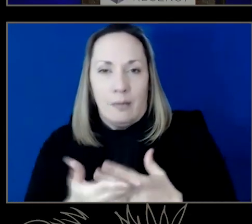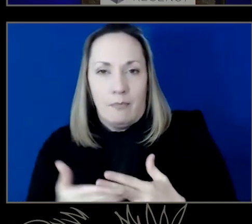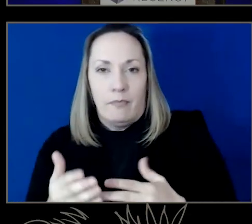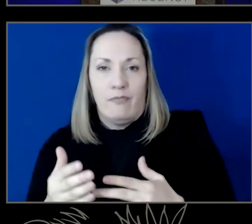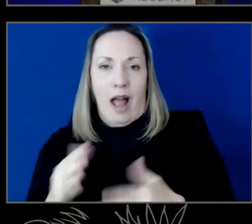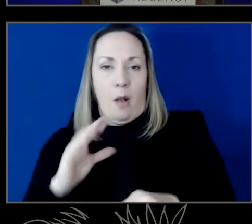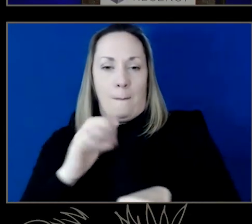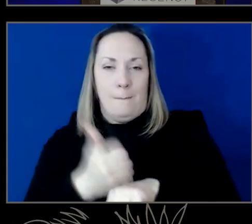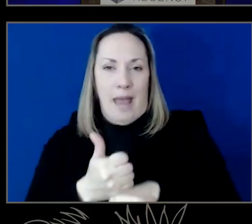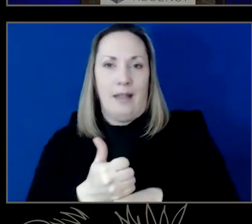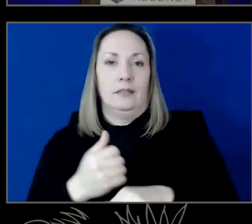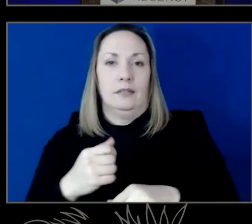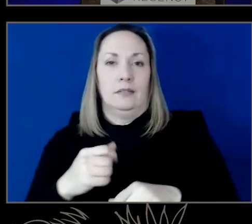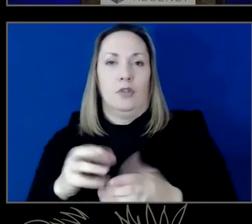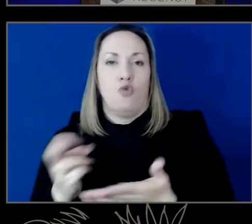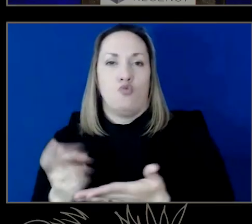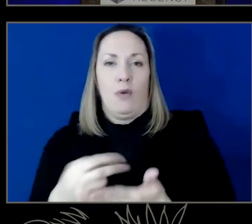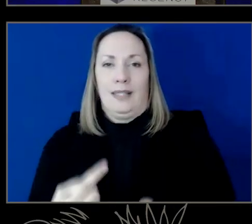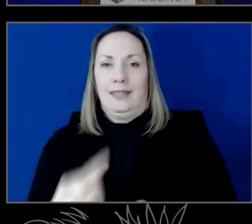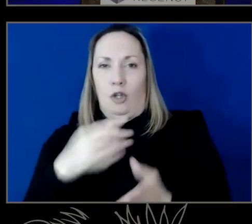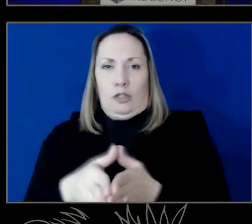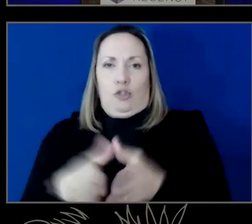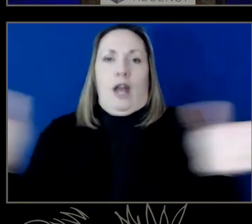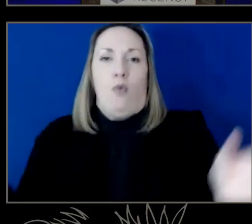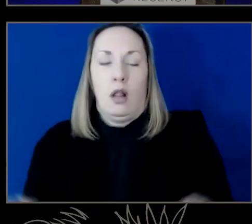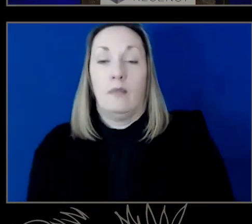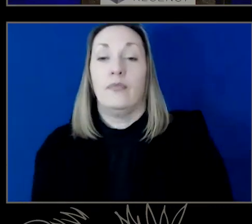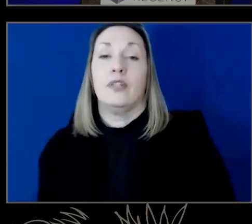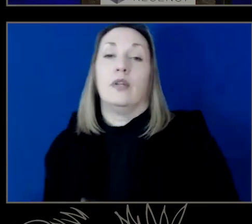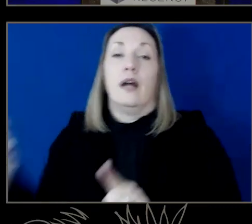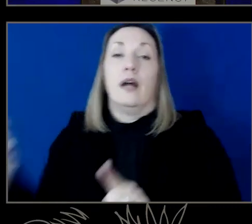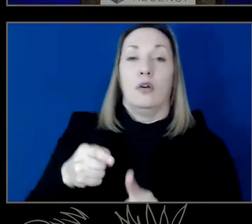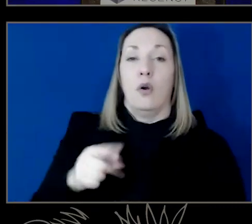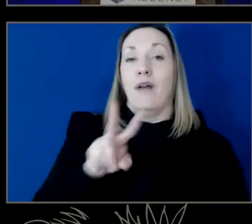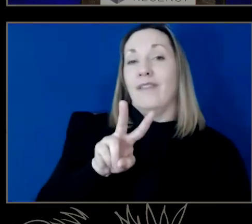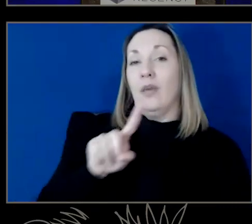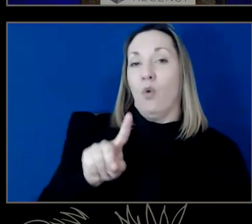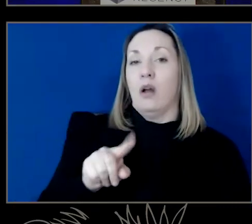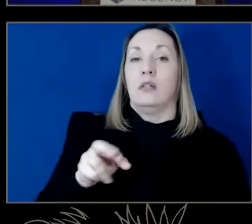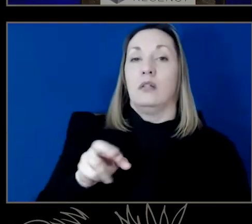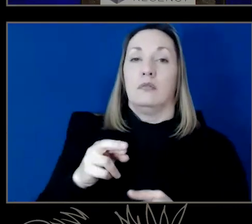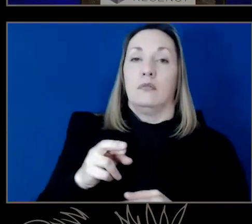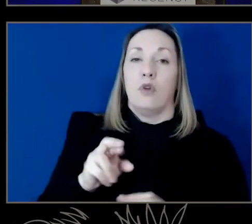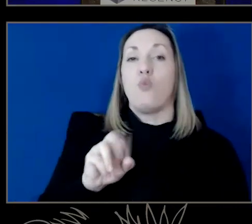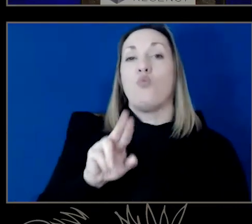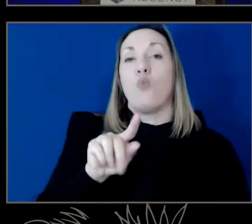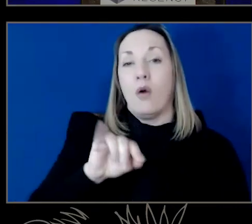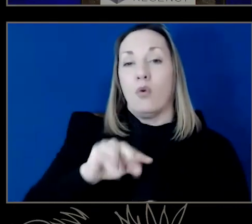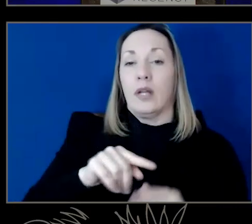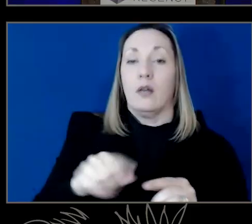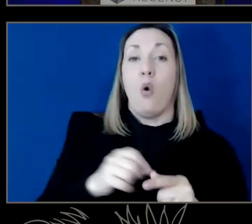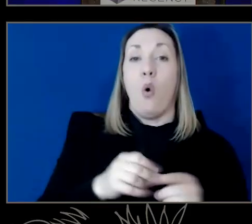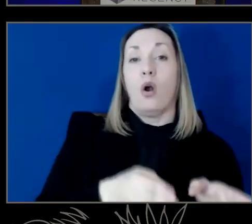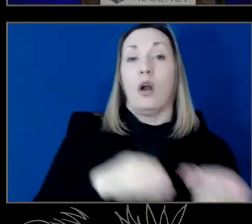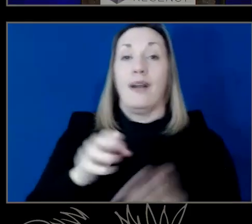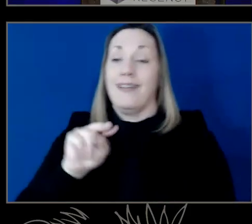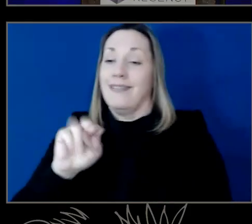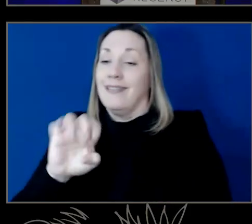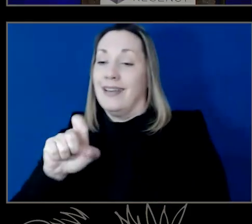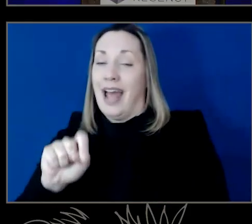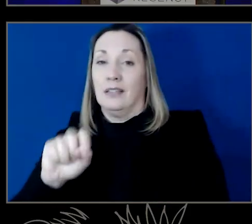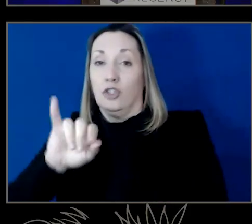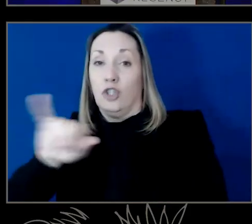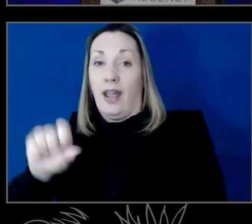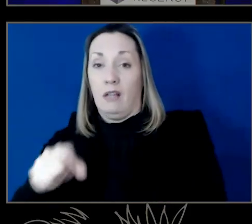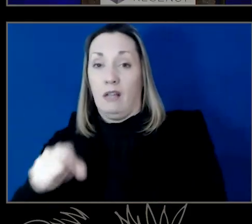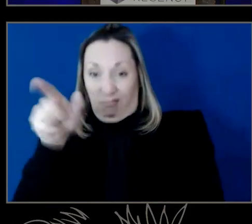sucks. So we could take a step back. We could go back to the V1 routing, or we could look at something like Next.js's routing. Is this better? I don't